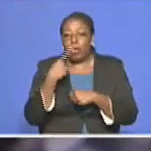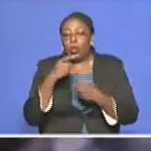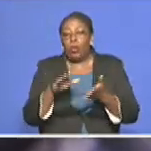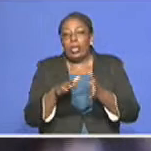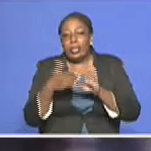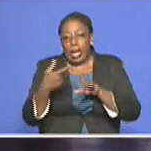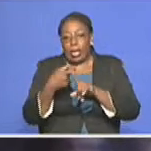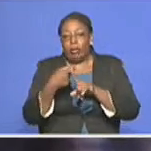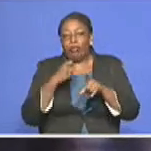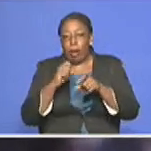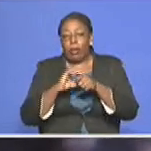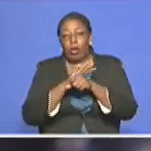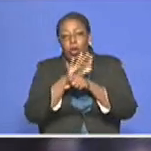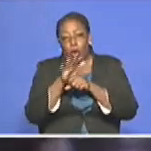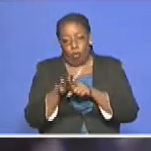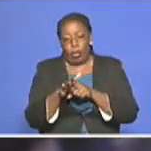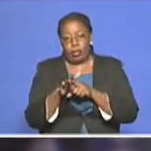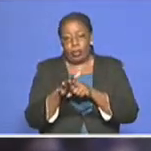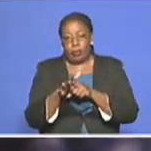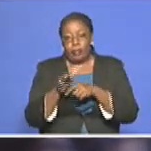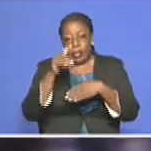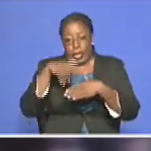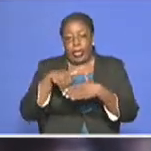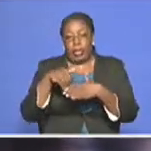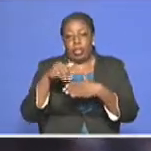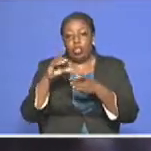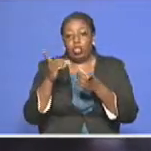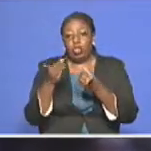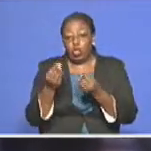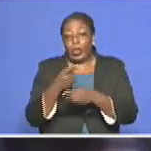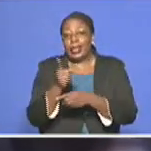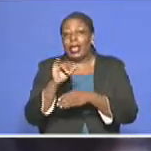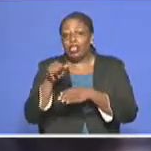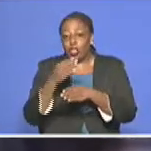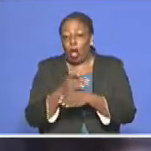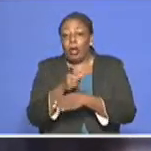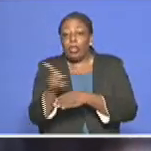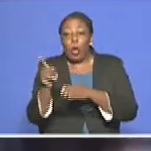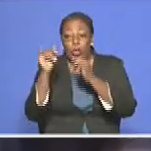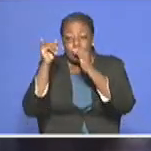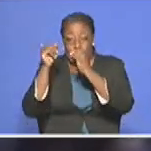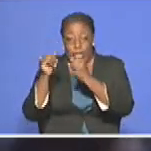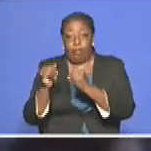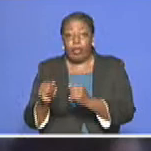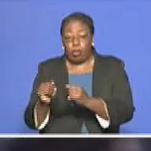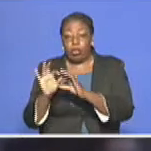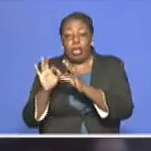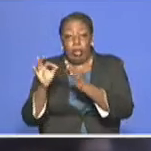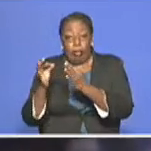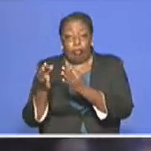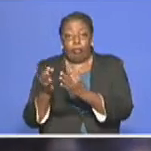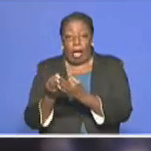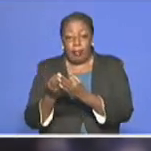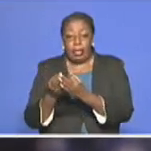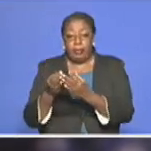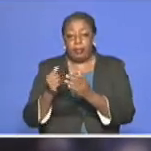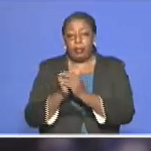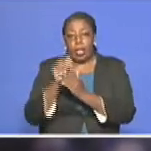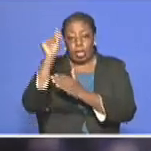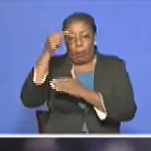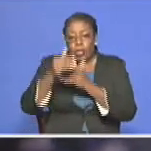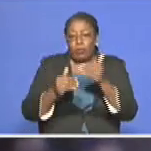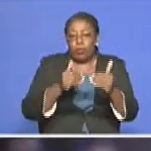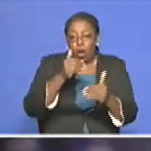succumbed to COVID in the course of their duties. Those 4 individuals, the government is in the process of paying